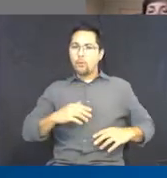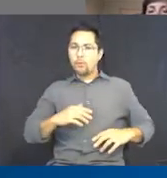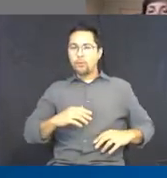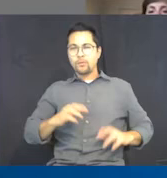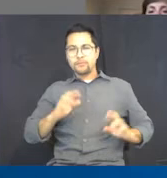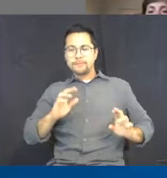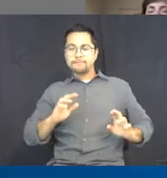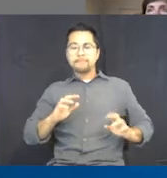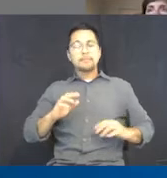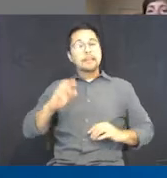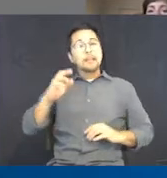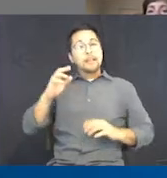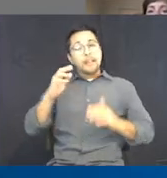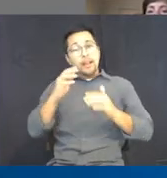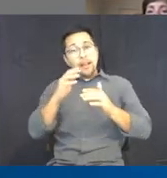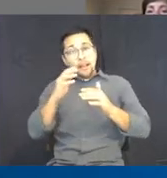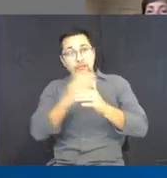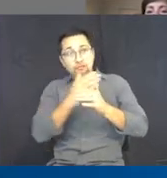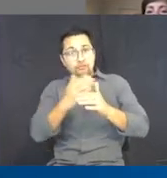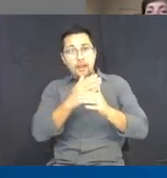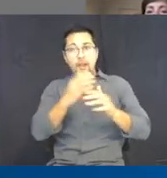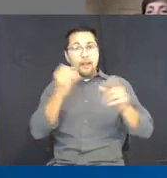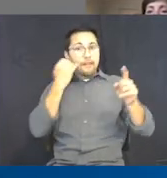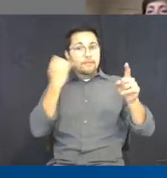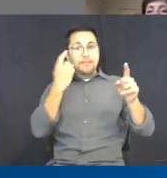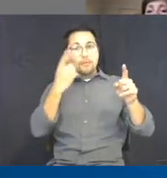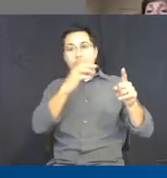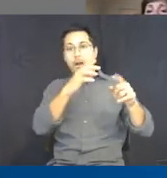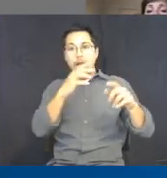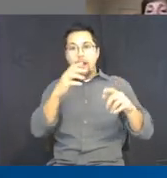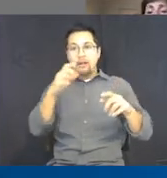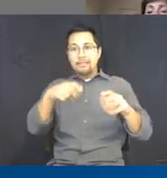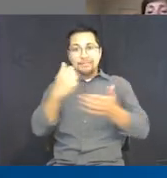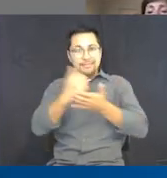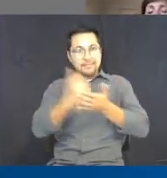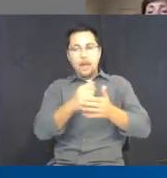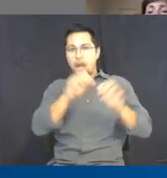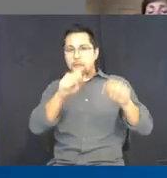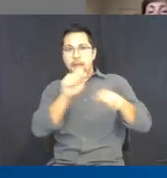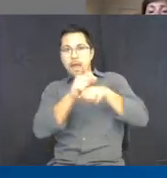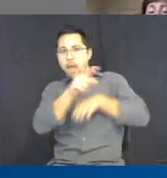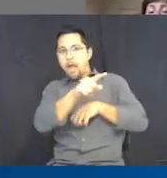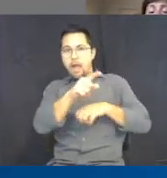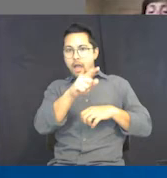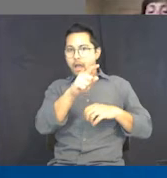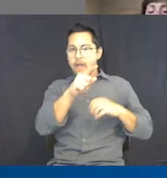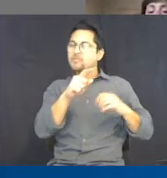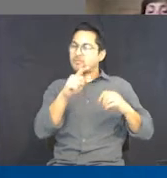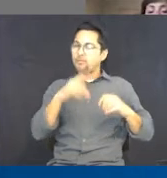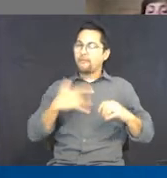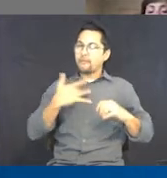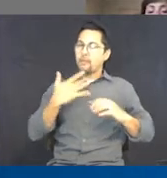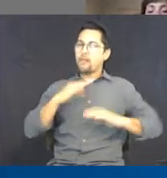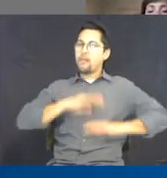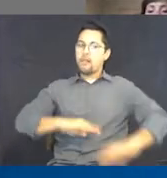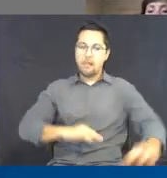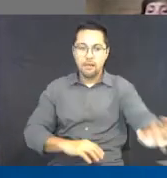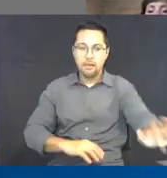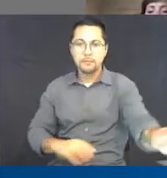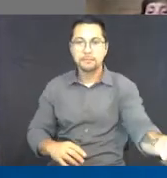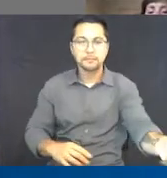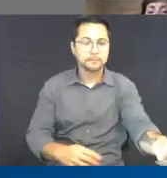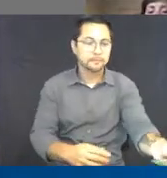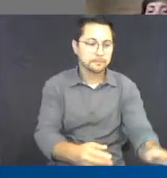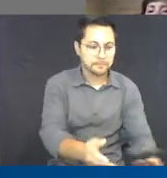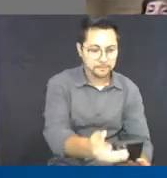So right now I'm going to introduce you to David. He is someone that's been using our enabling technology for about